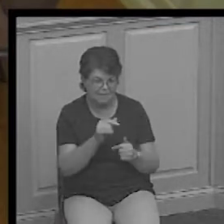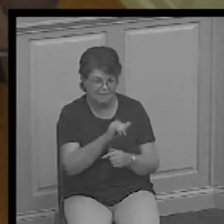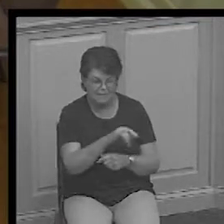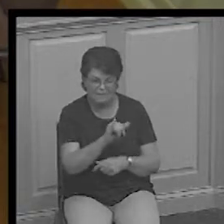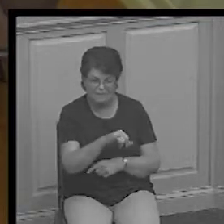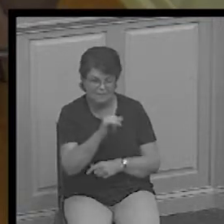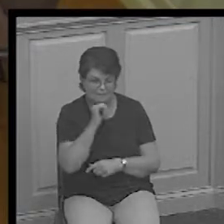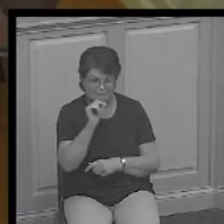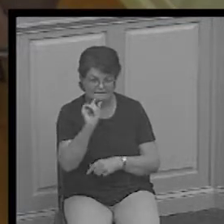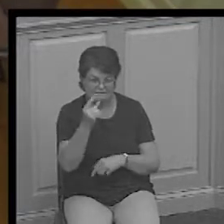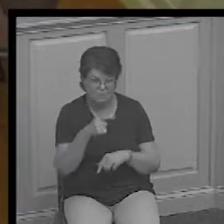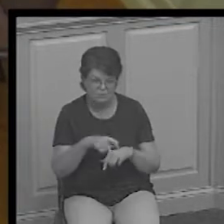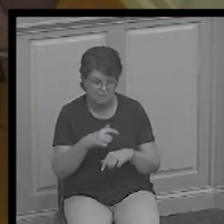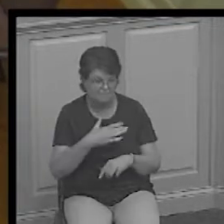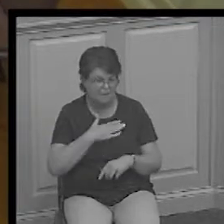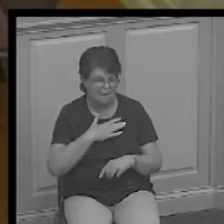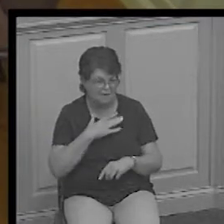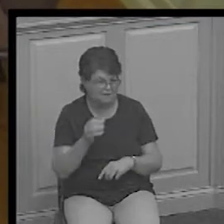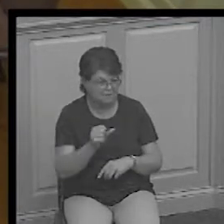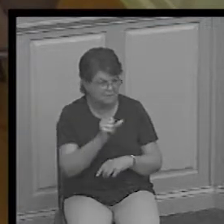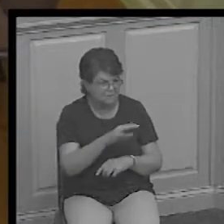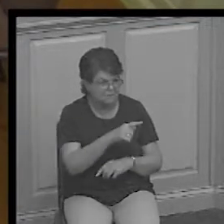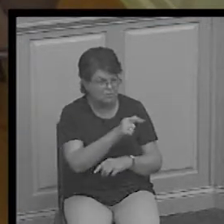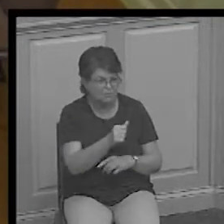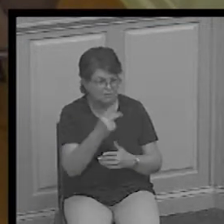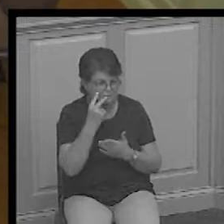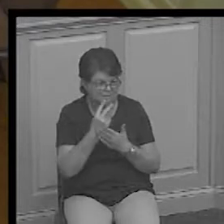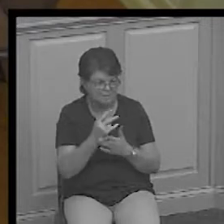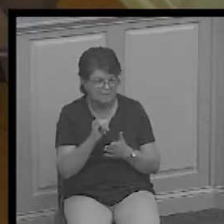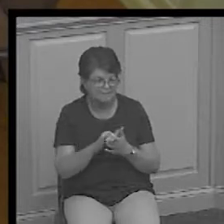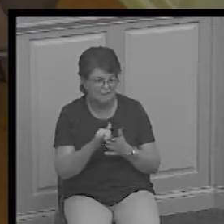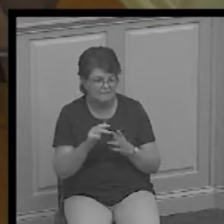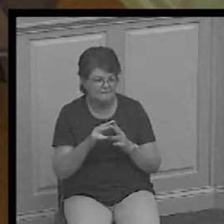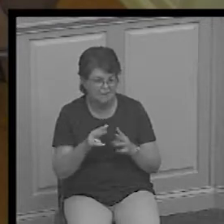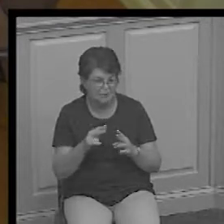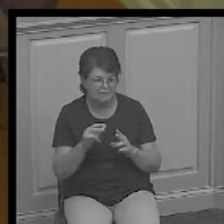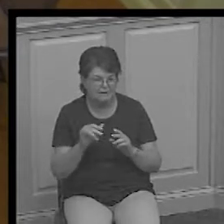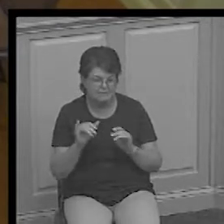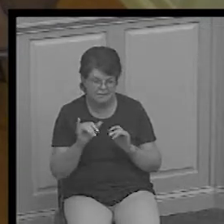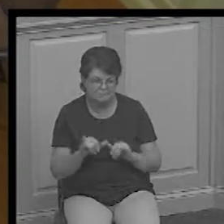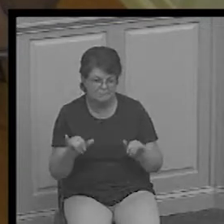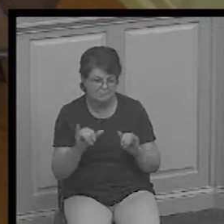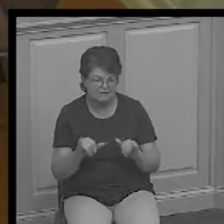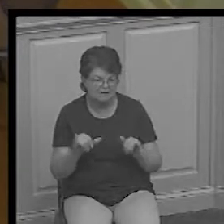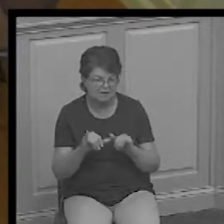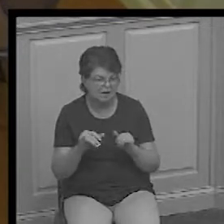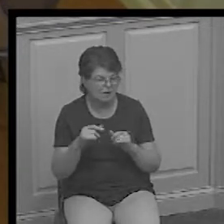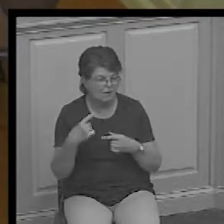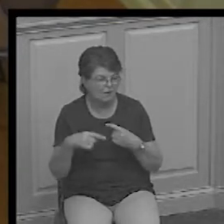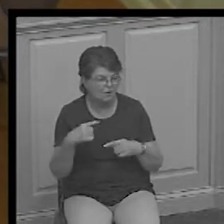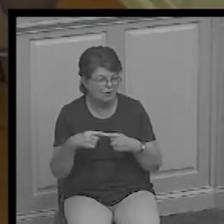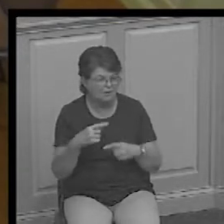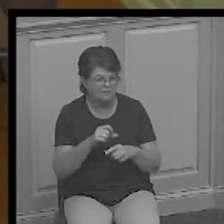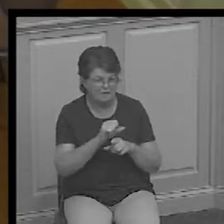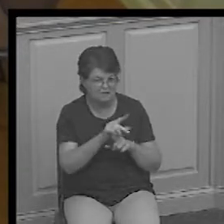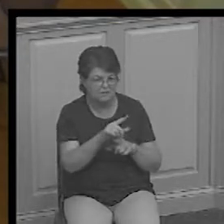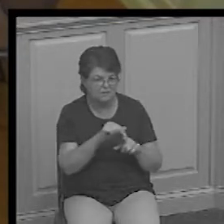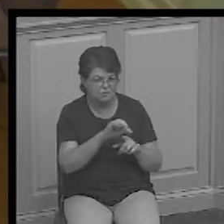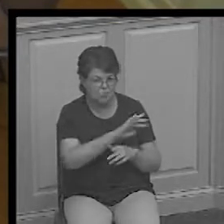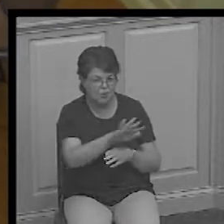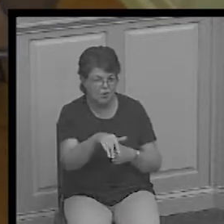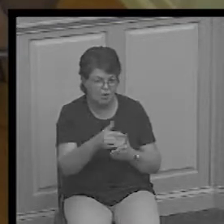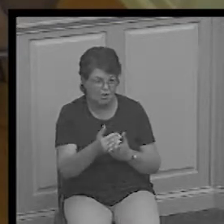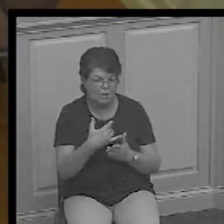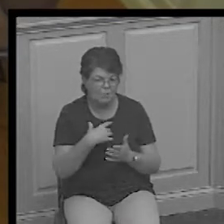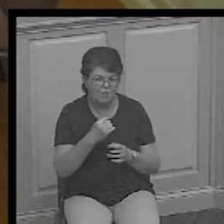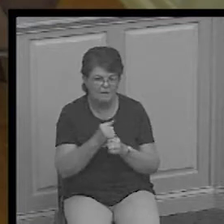first, yes, I'm glad that they sent it to you and that you all can see, but that is a very consistent argument that's been coming up. Well, yeah, they sent it to all of the commissioners, so I wanted to be sure it